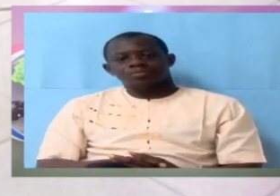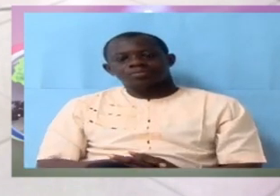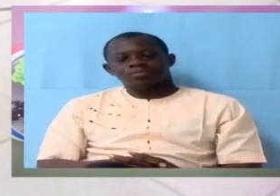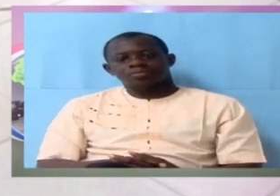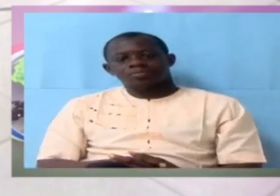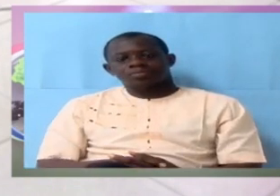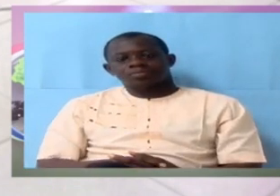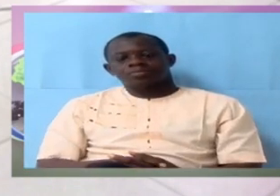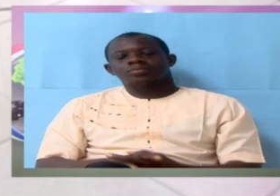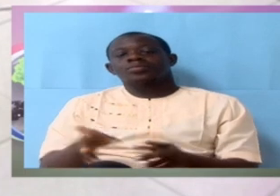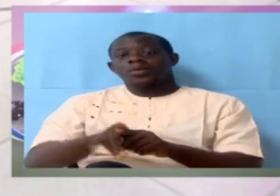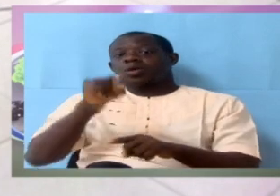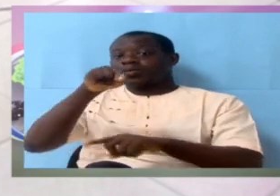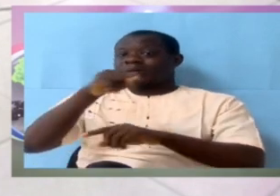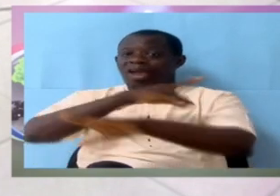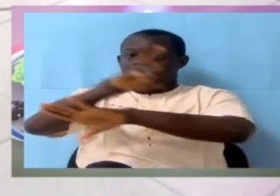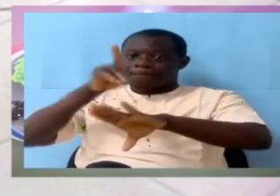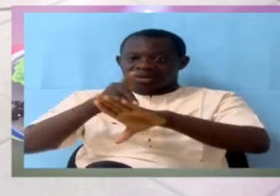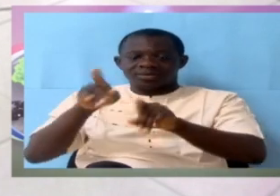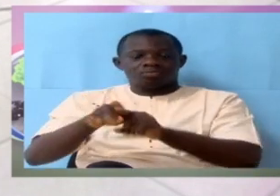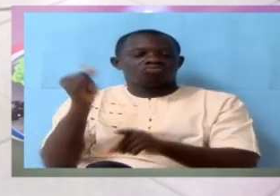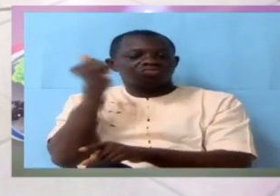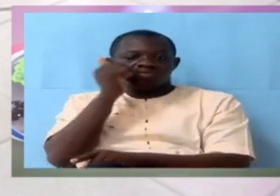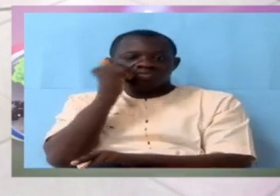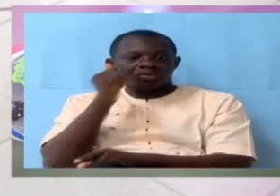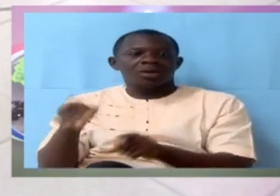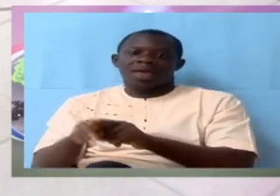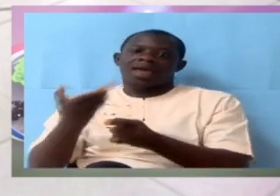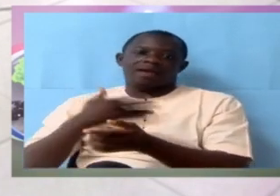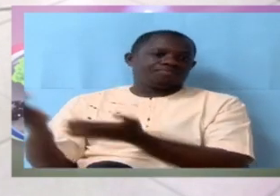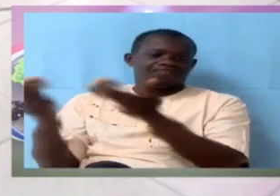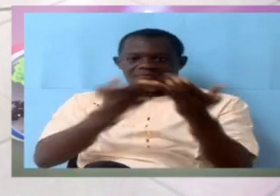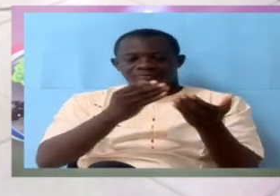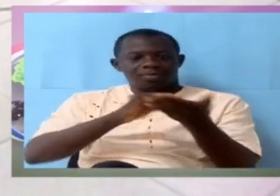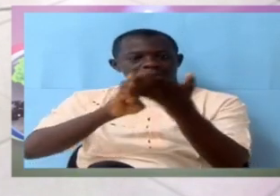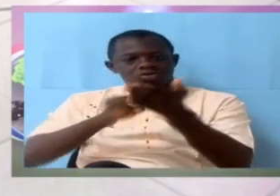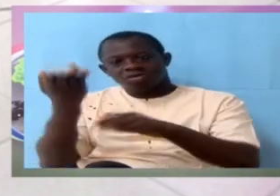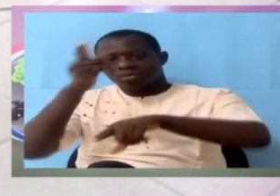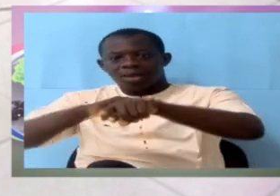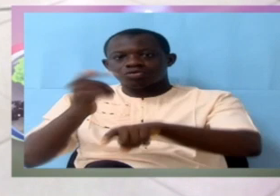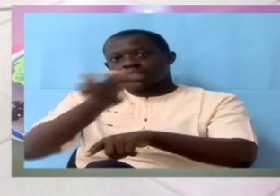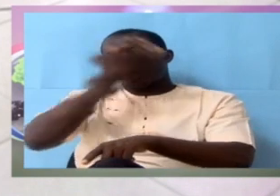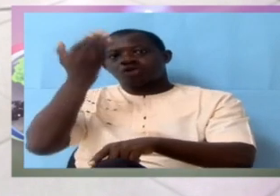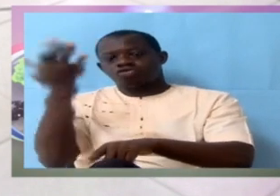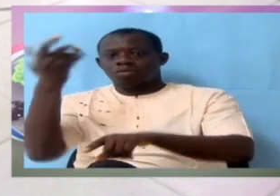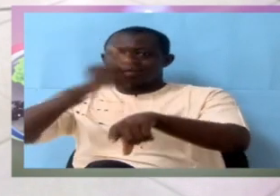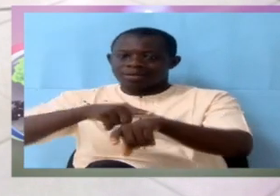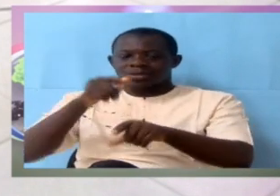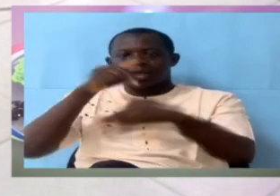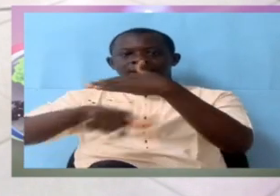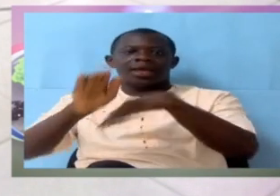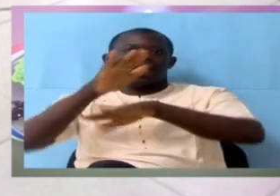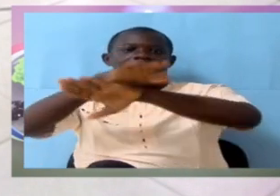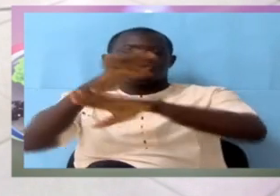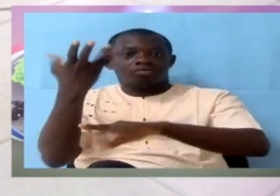Yes, that place, always they bring this medicine there, sometimes in the morning and in the evening, sometimes in fact 3 times a day, in the morning,